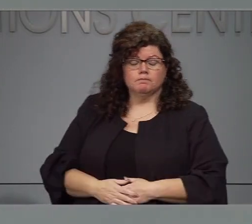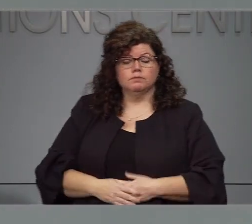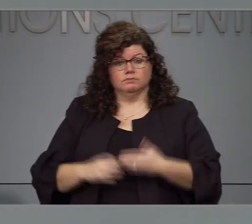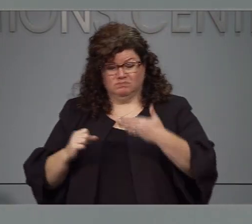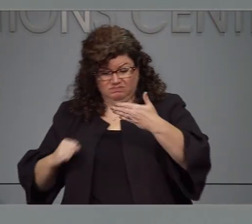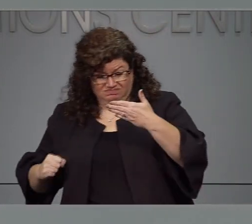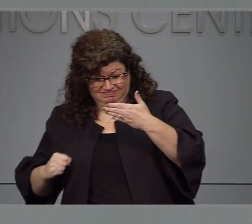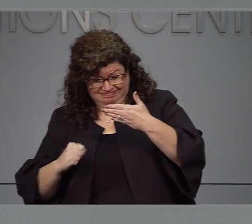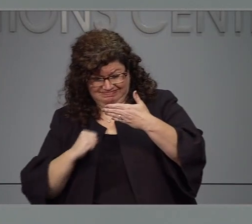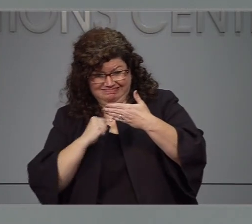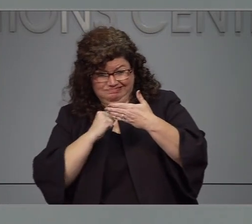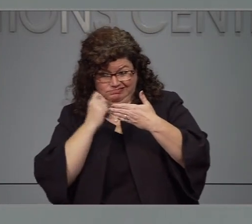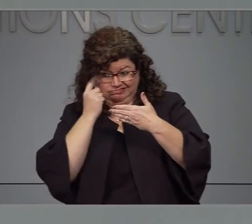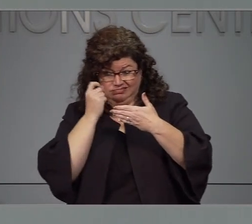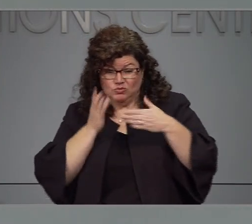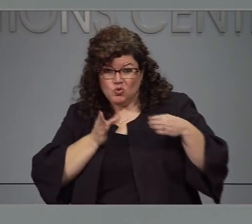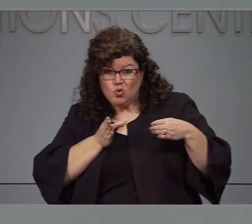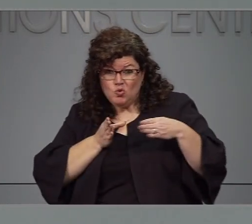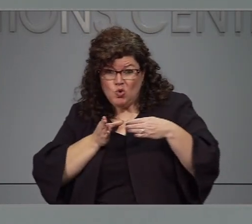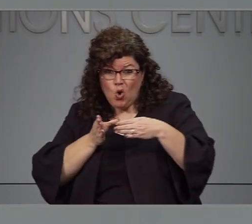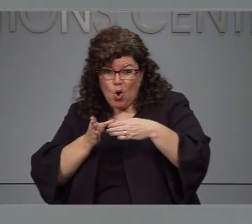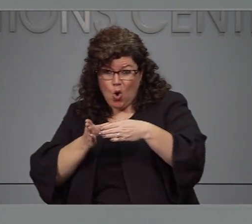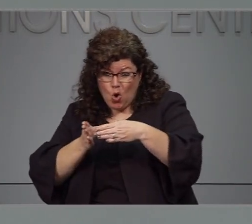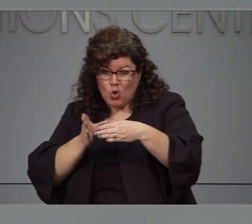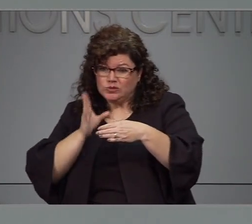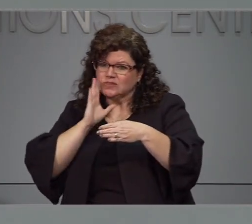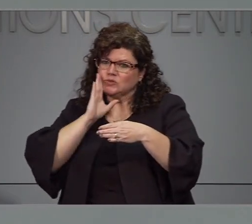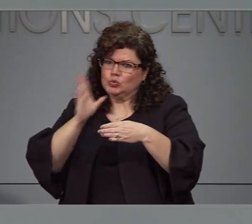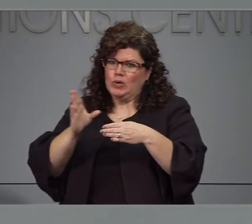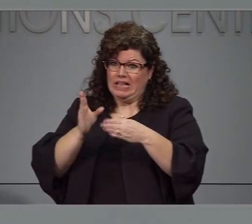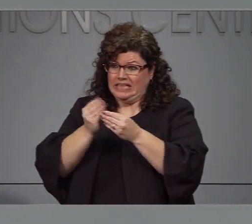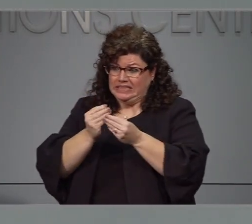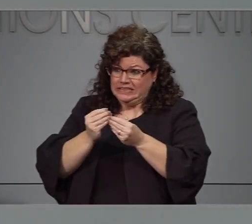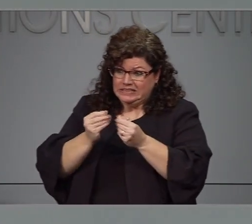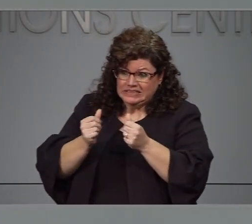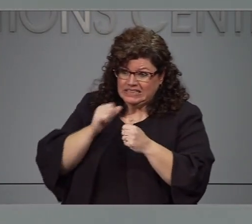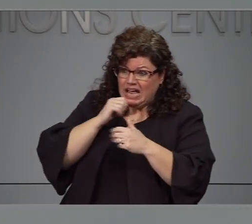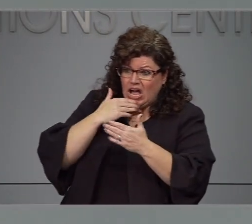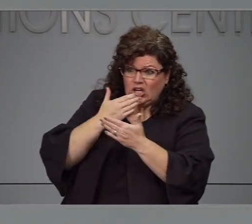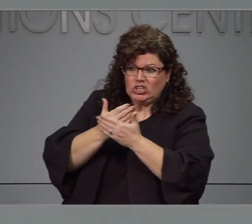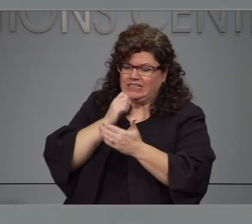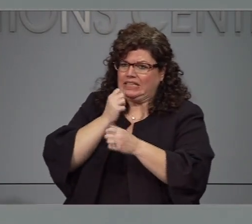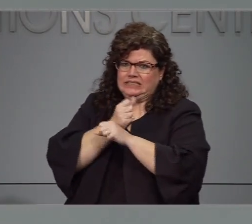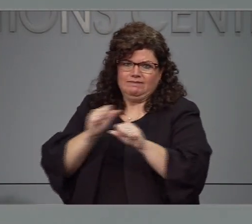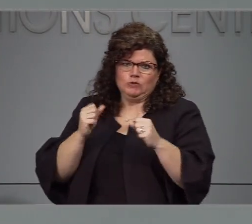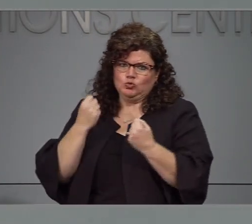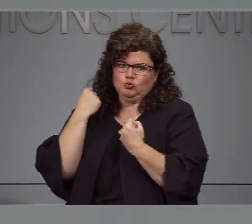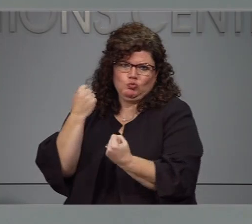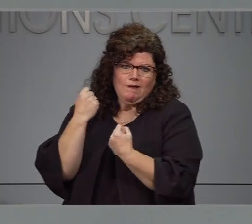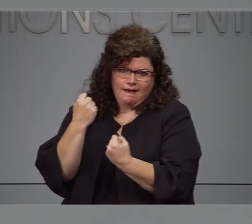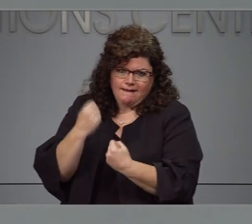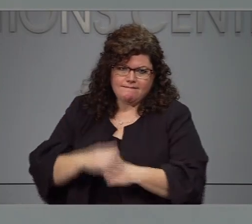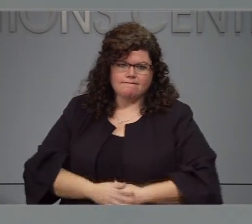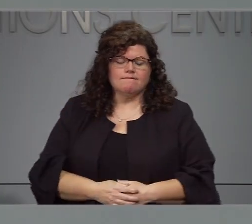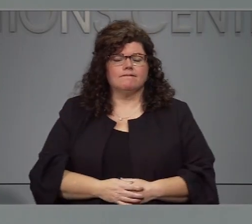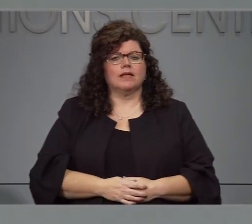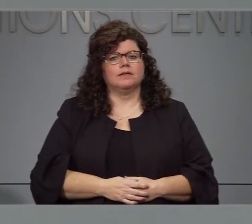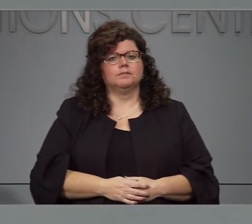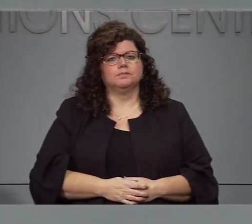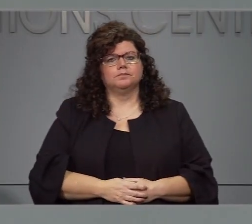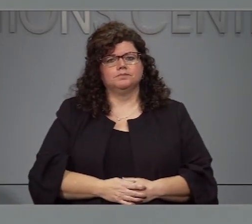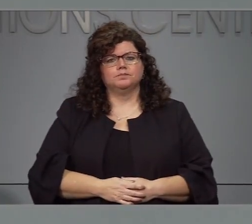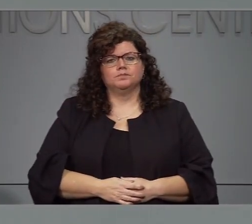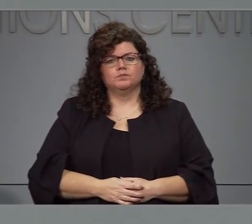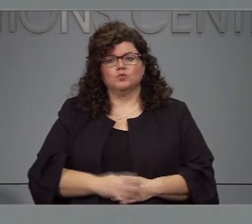roadway conditions within the impacted areas will diminish quickly. This will make travel in certain portions of